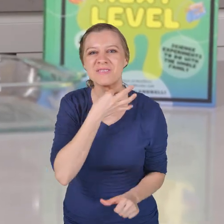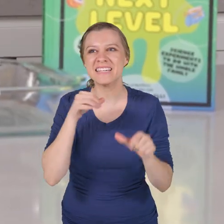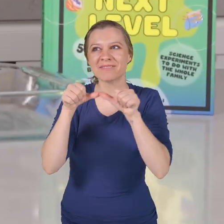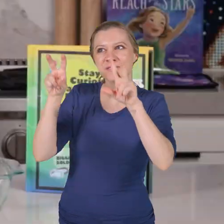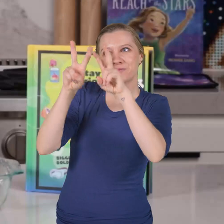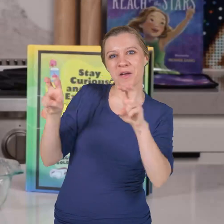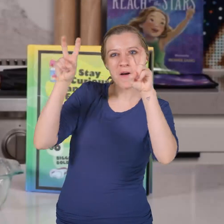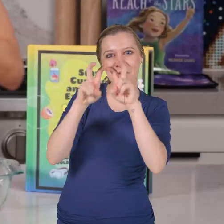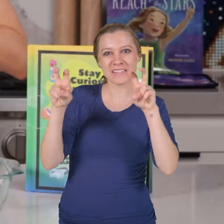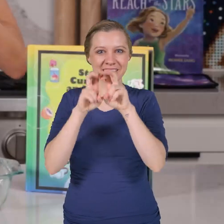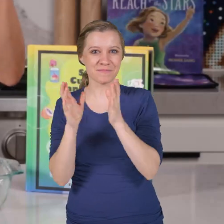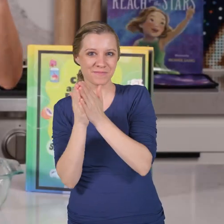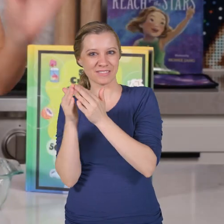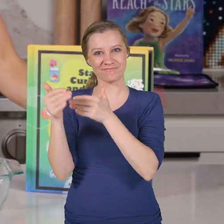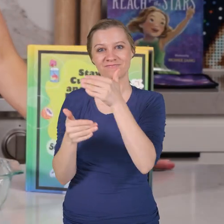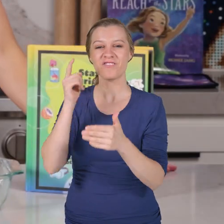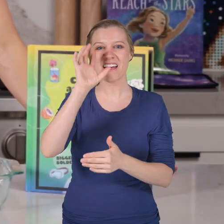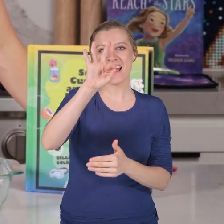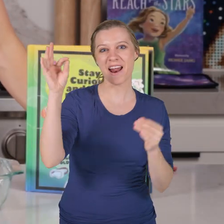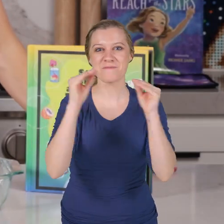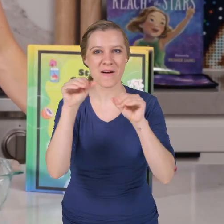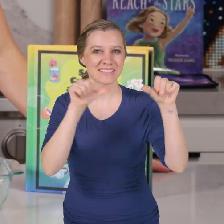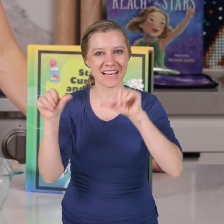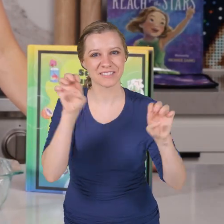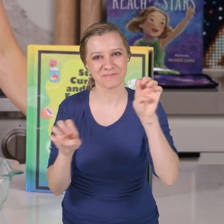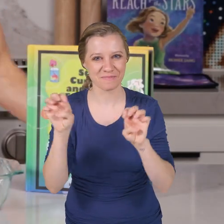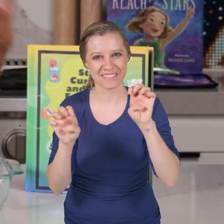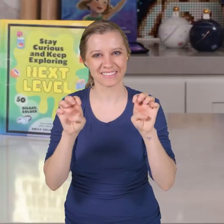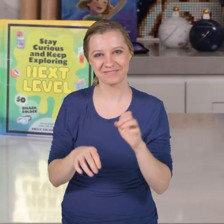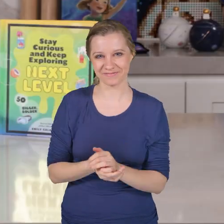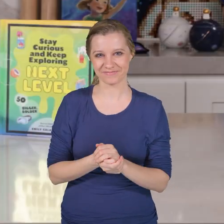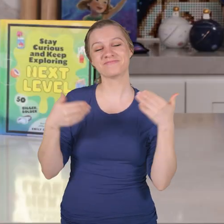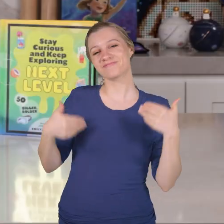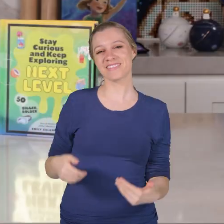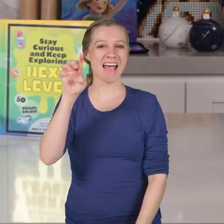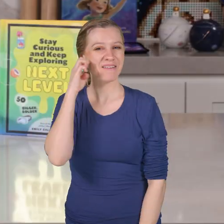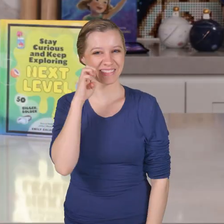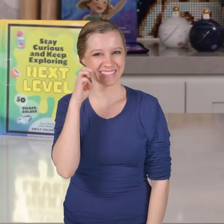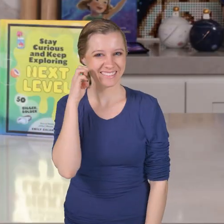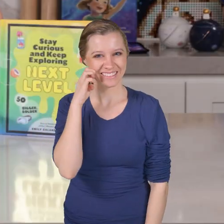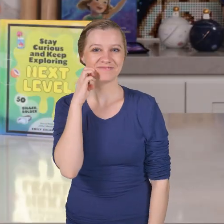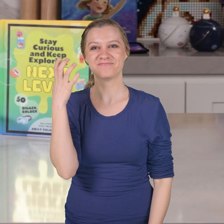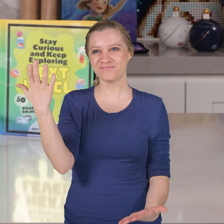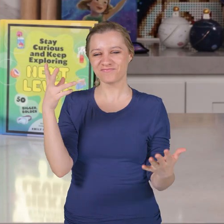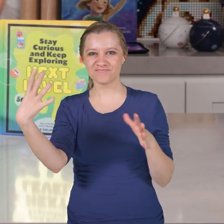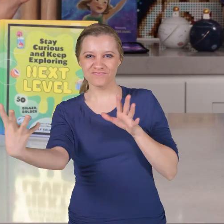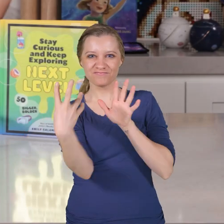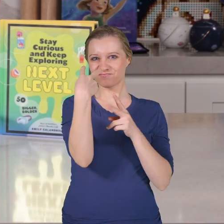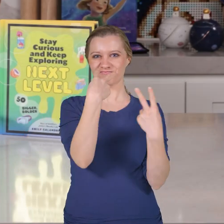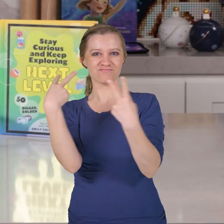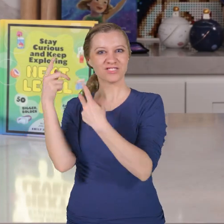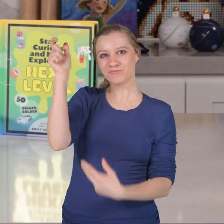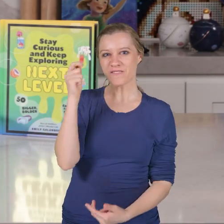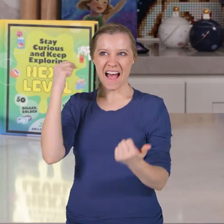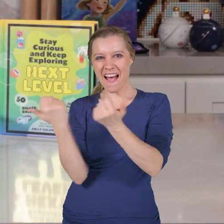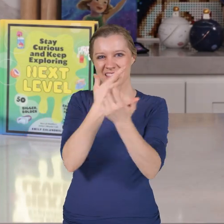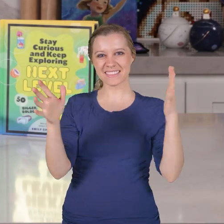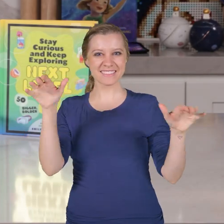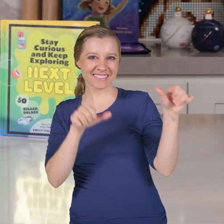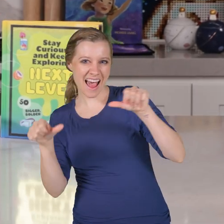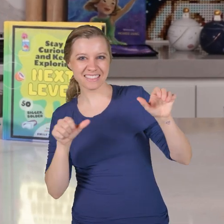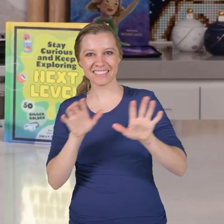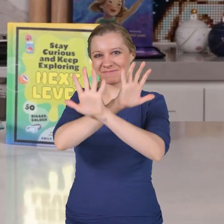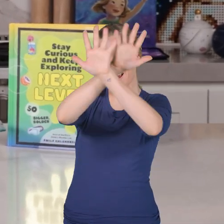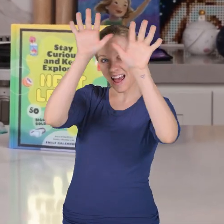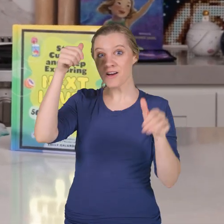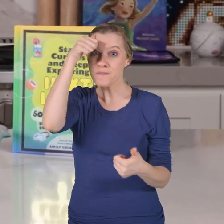and Keep Exploring book series for 99 more science experiments. I'm Emily Calandrelli. Subscribe for all things science and